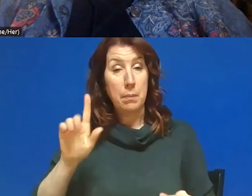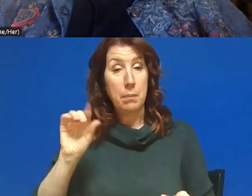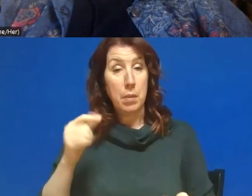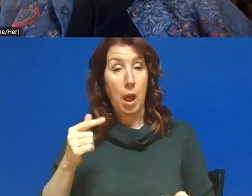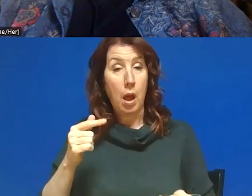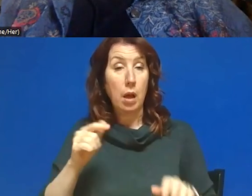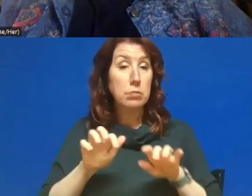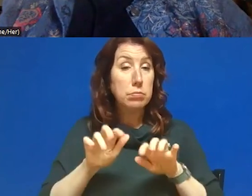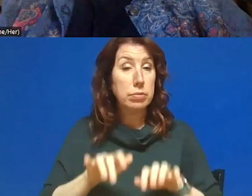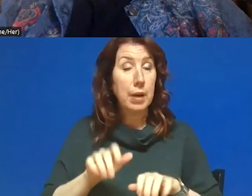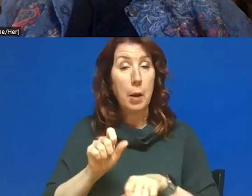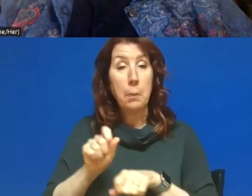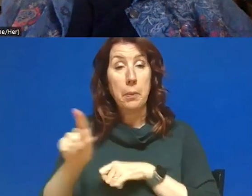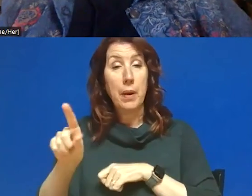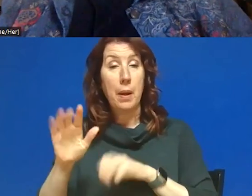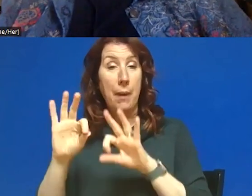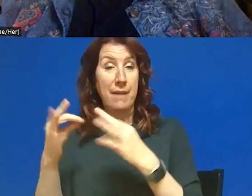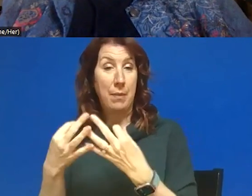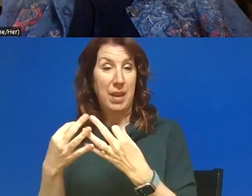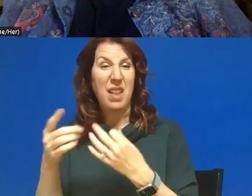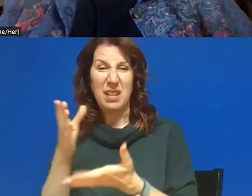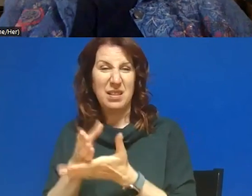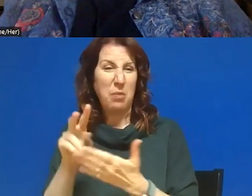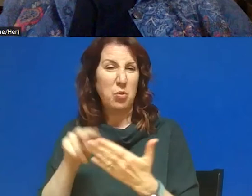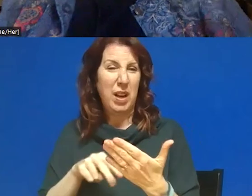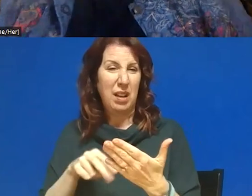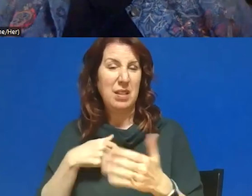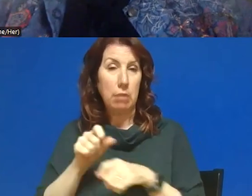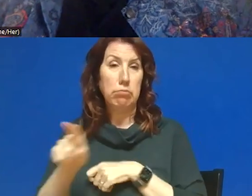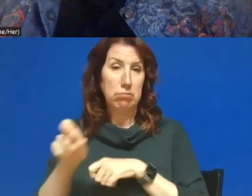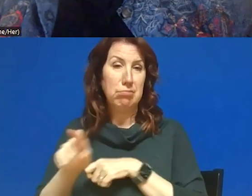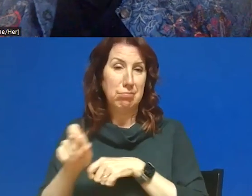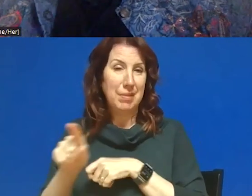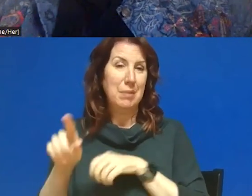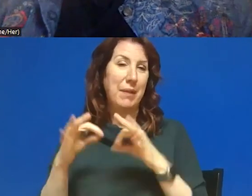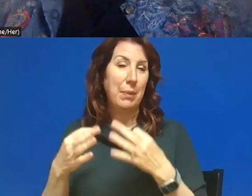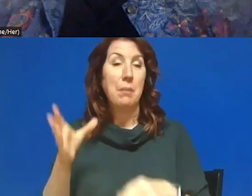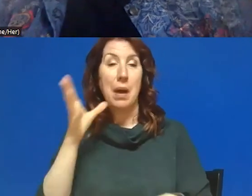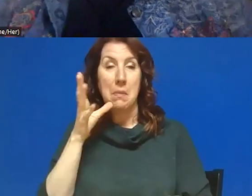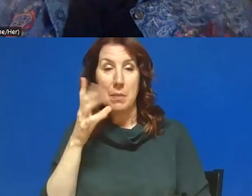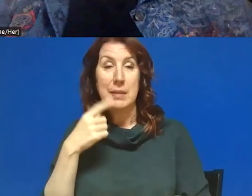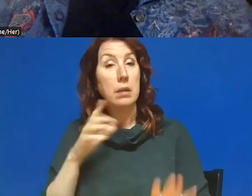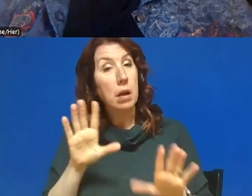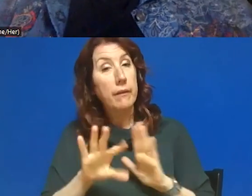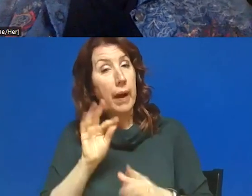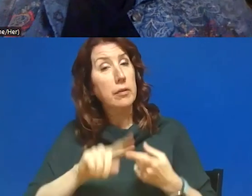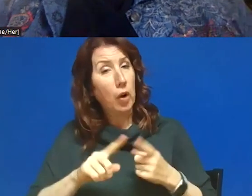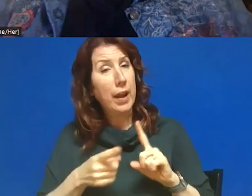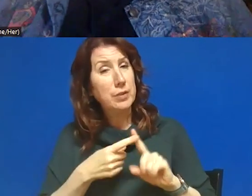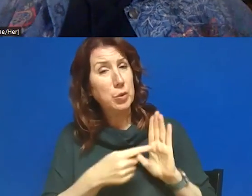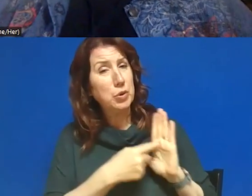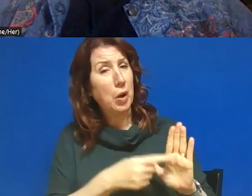to mostly my family, and then like my family stopped reading it because I kept sending it to them. And then my mom said, like, you need to find some friends you could show this